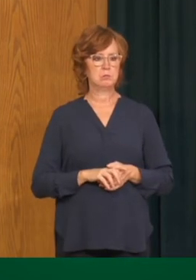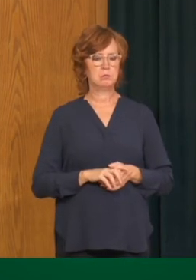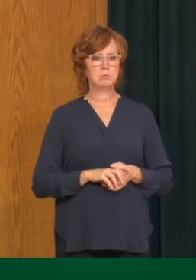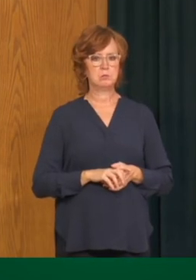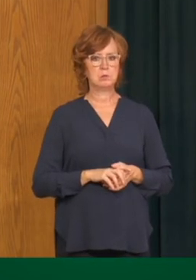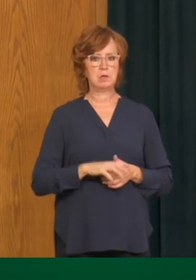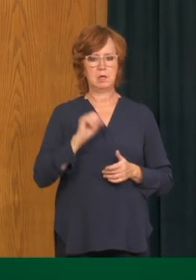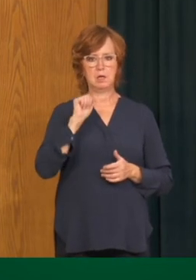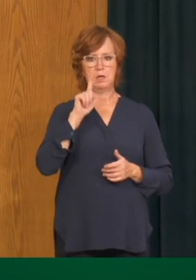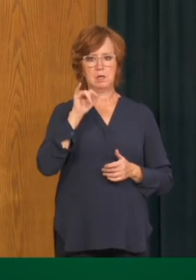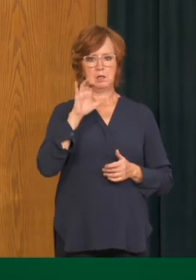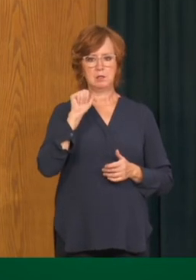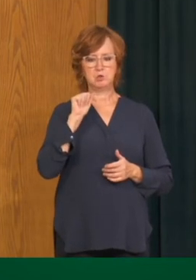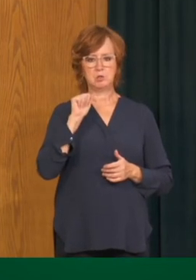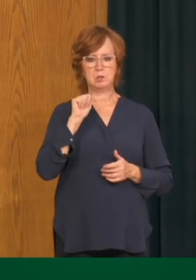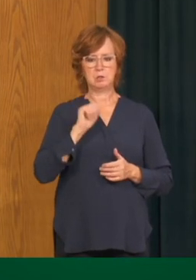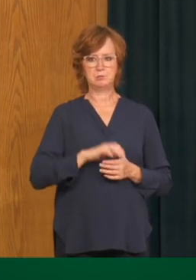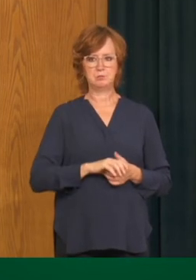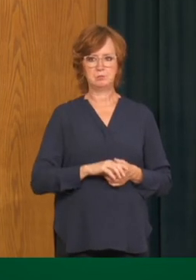Alicia Bridges with CBC.